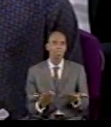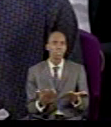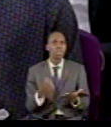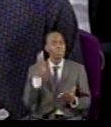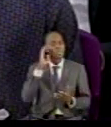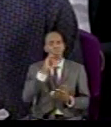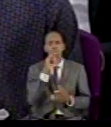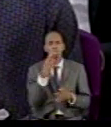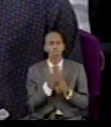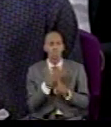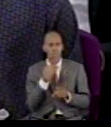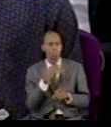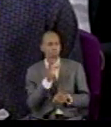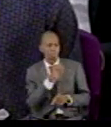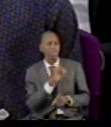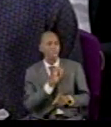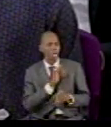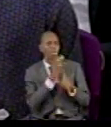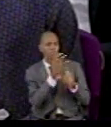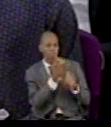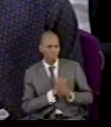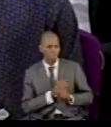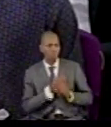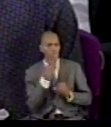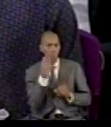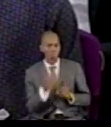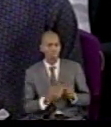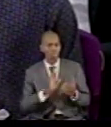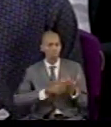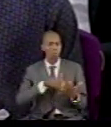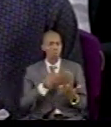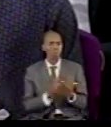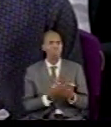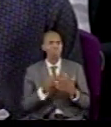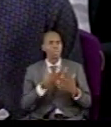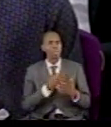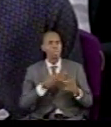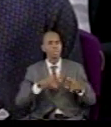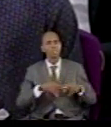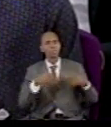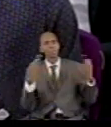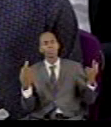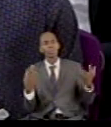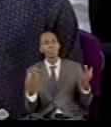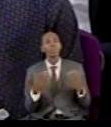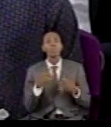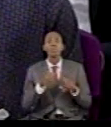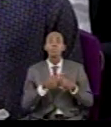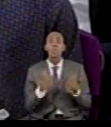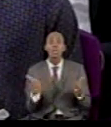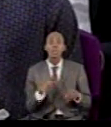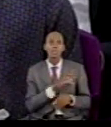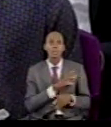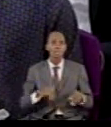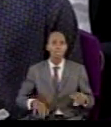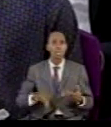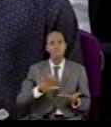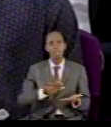yes, I got revelation. He got revelation. But Christ died for our